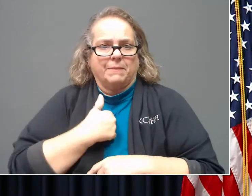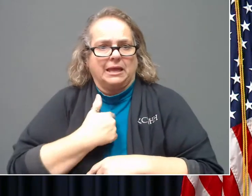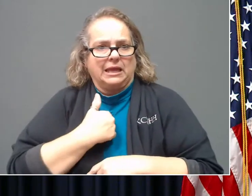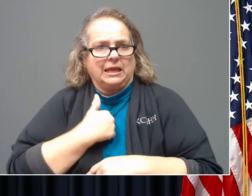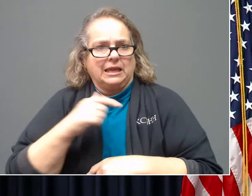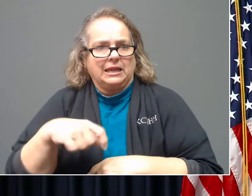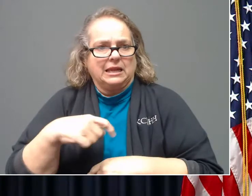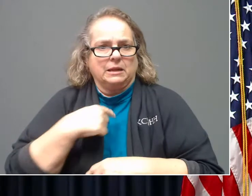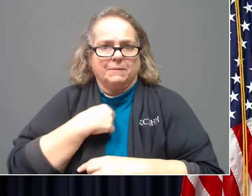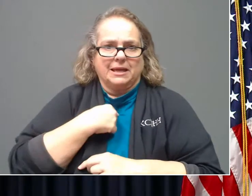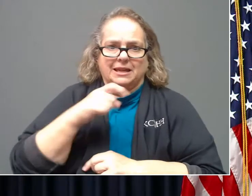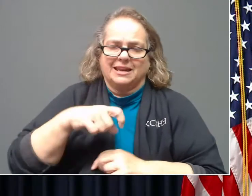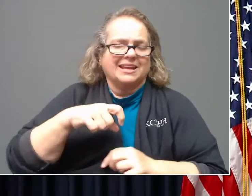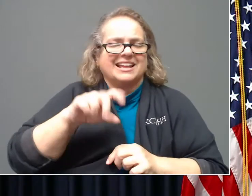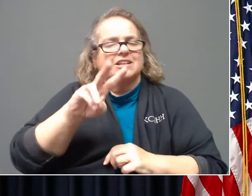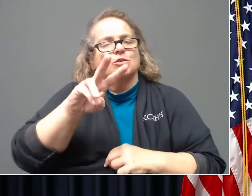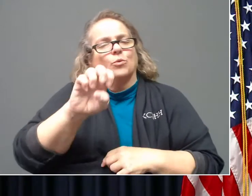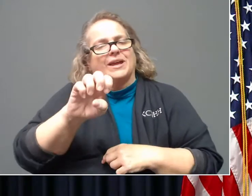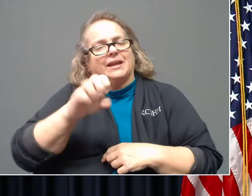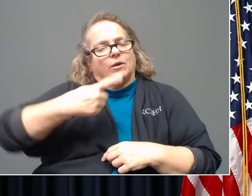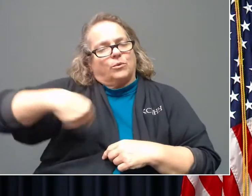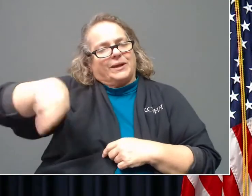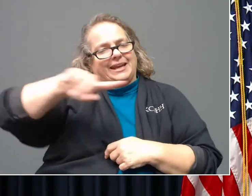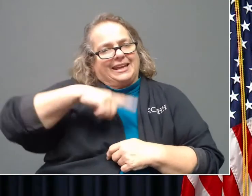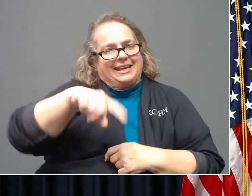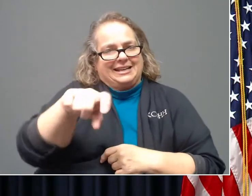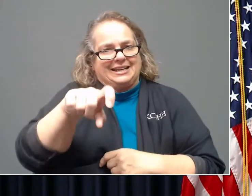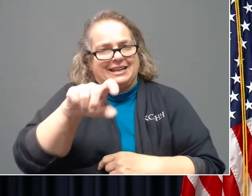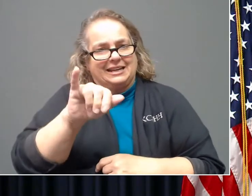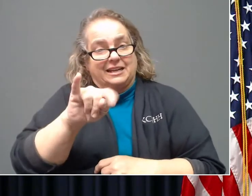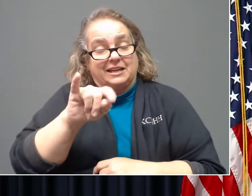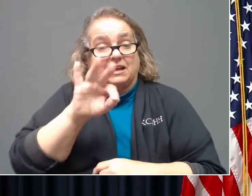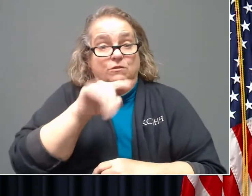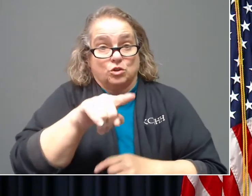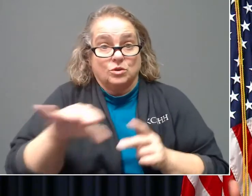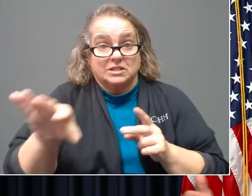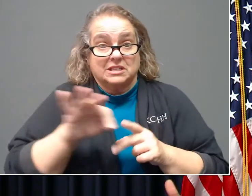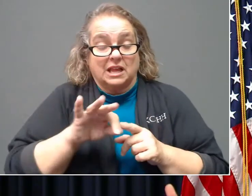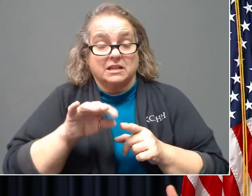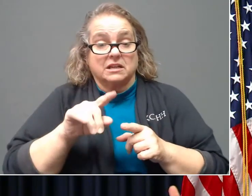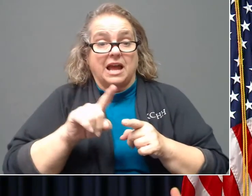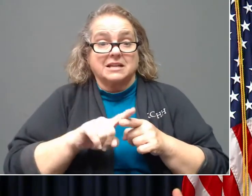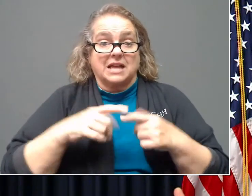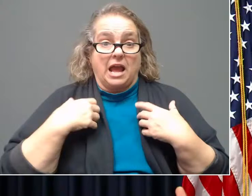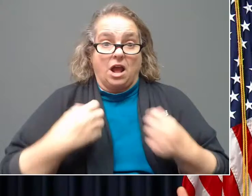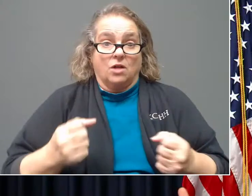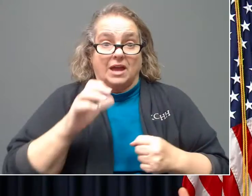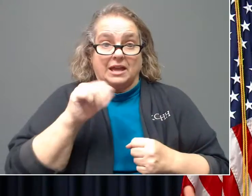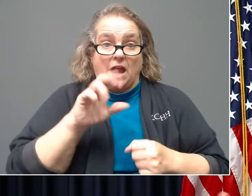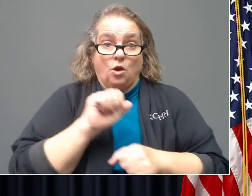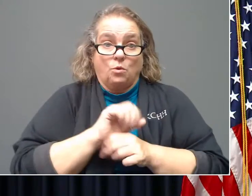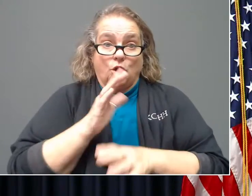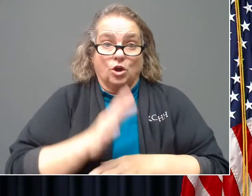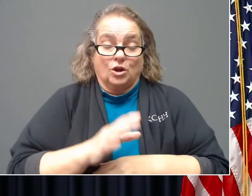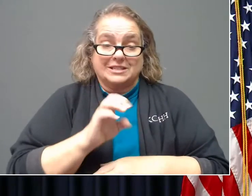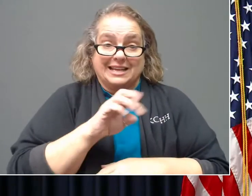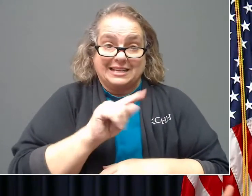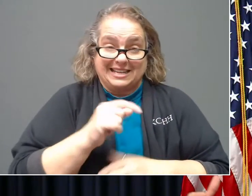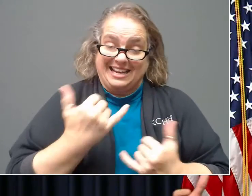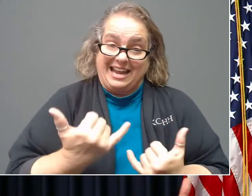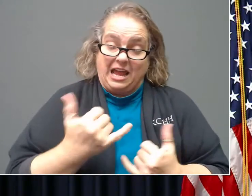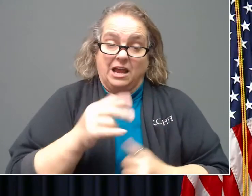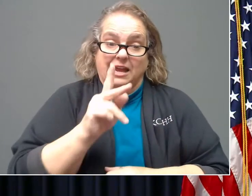selected to provide vaccinations to healthcare workers or EMTs, but now we're in a K through 12 program where there